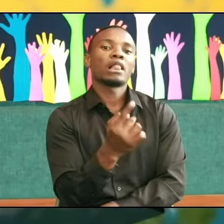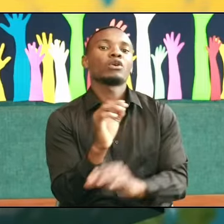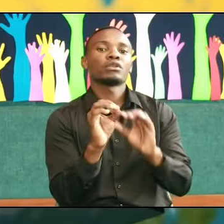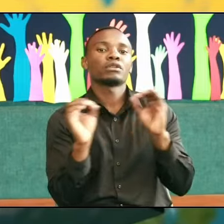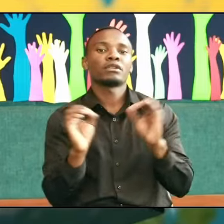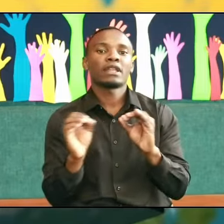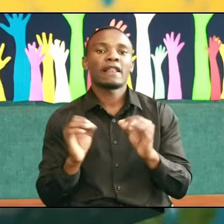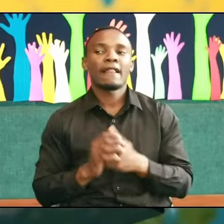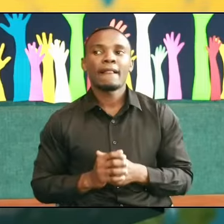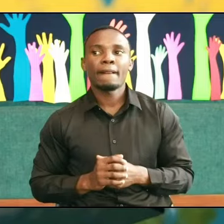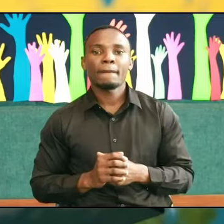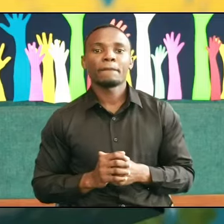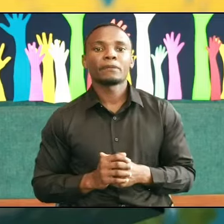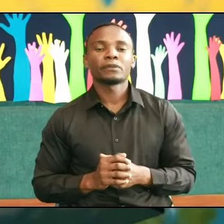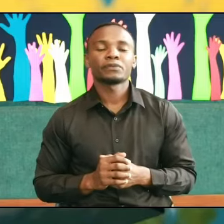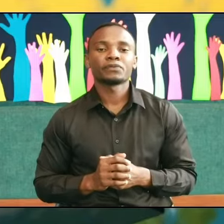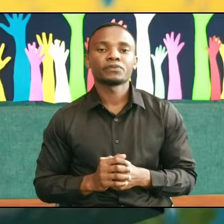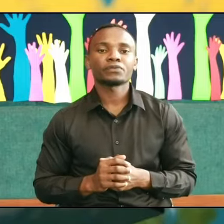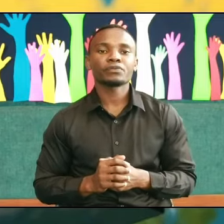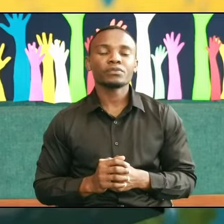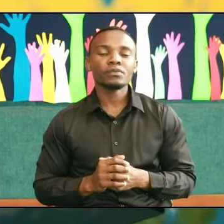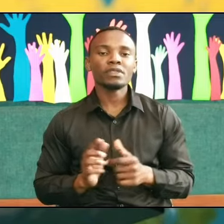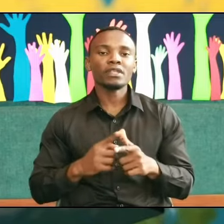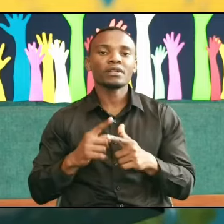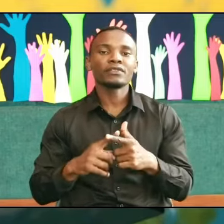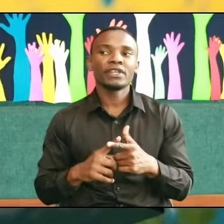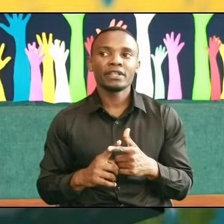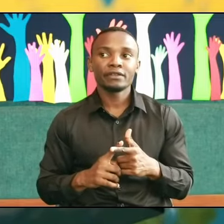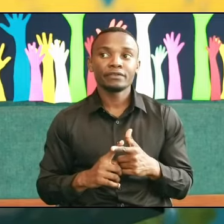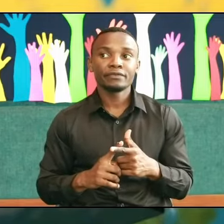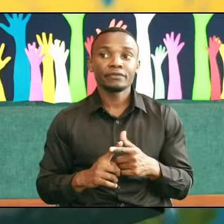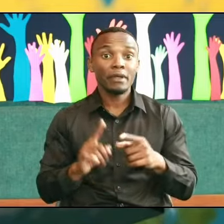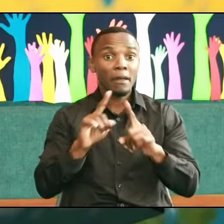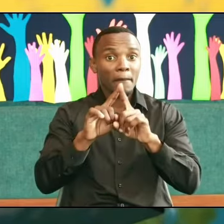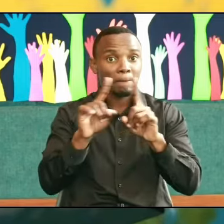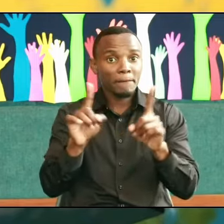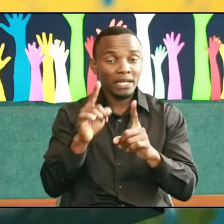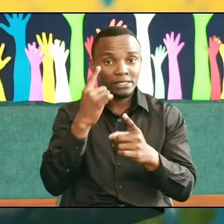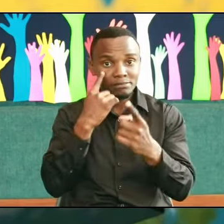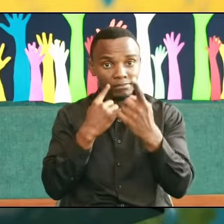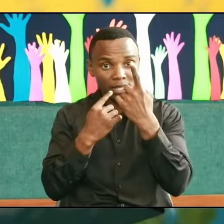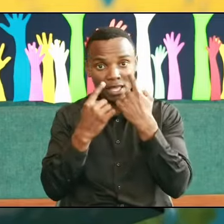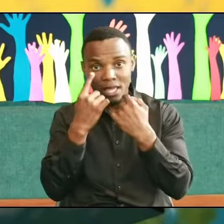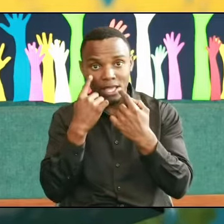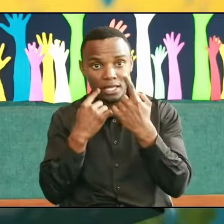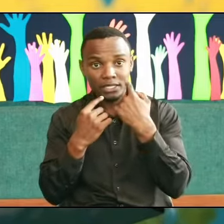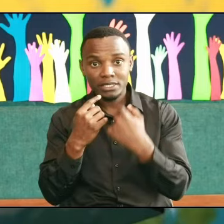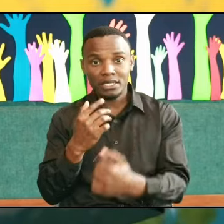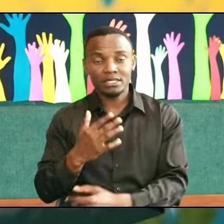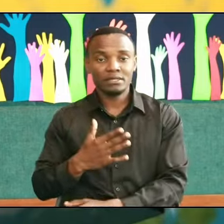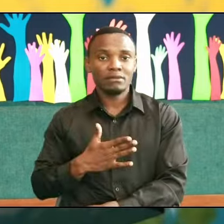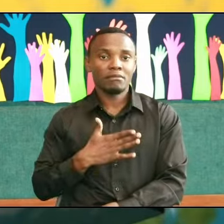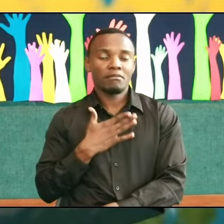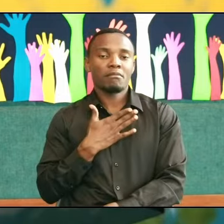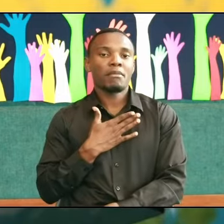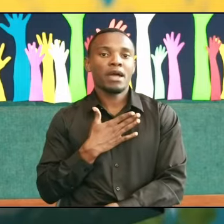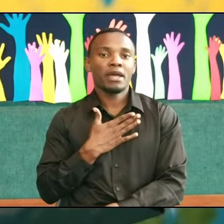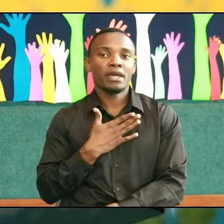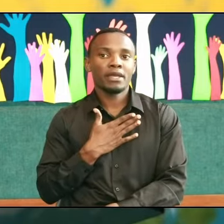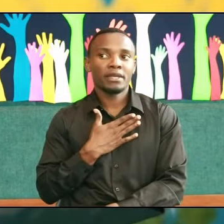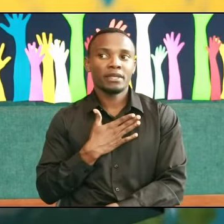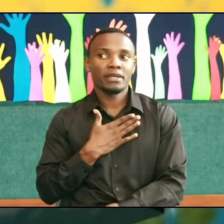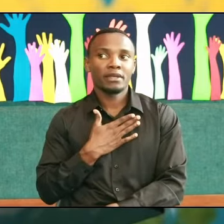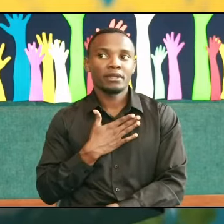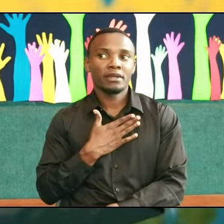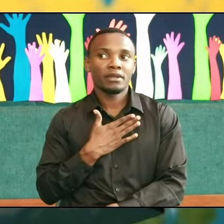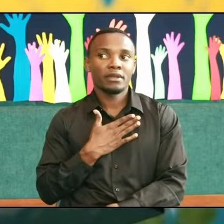you. The next one says, but my tears into your bottle. Are they not